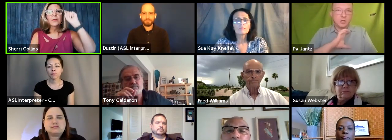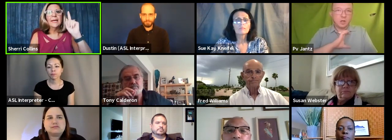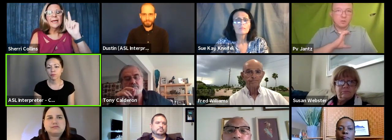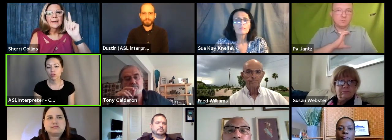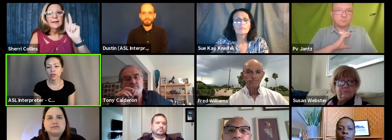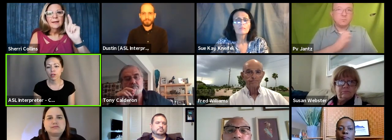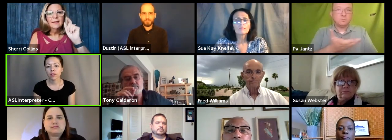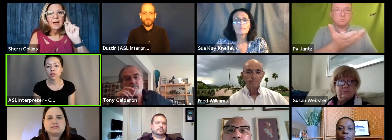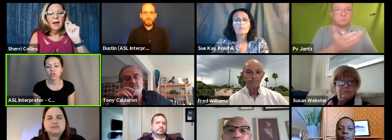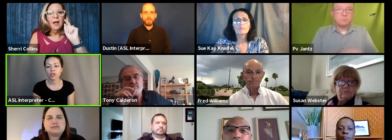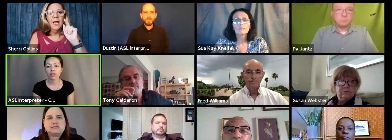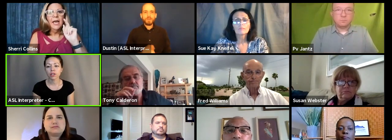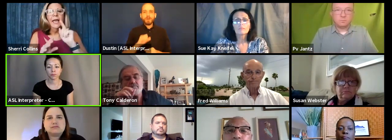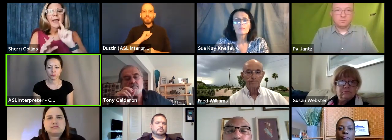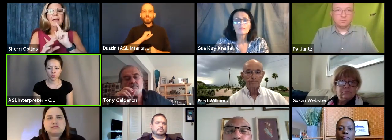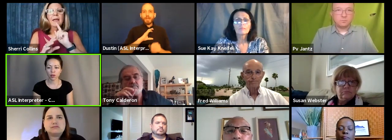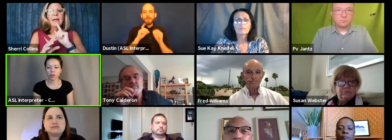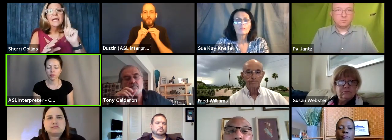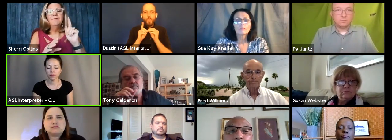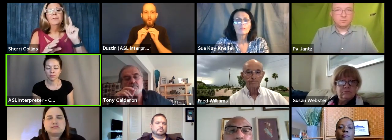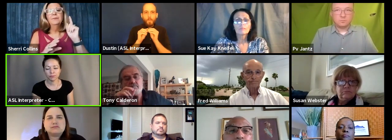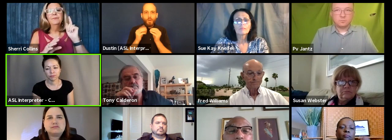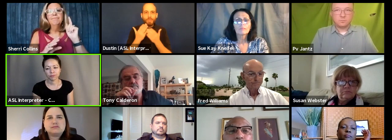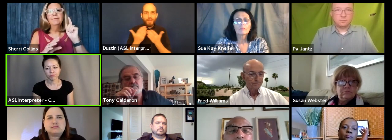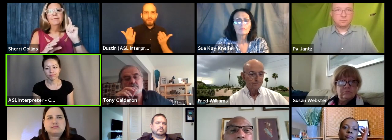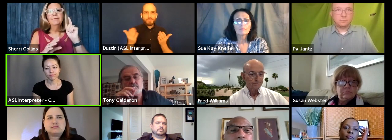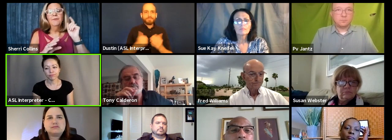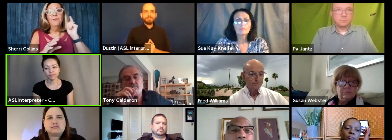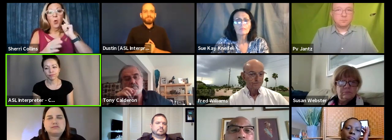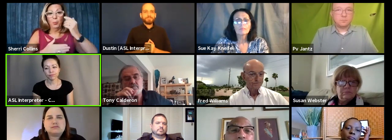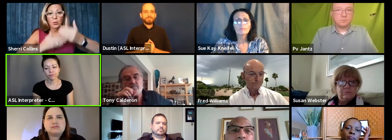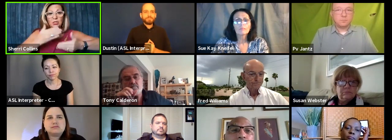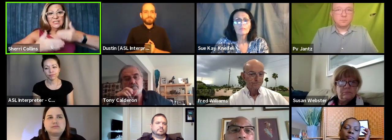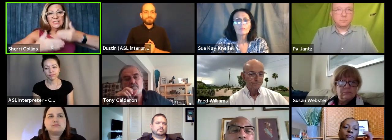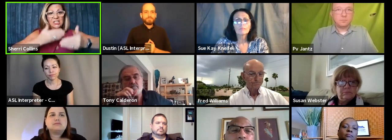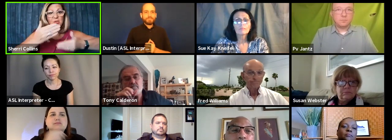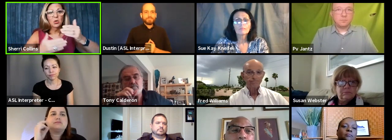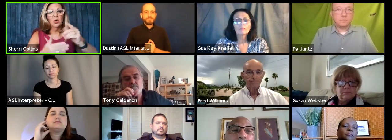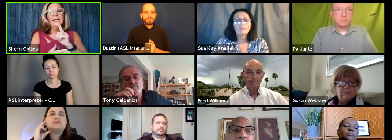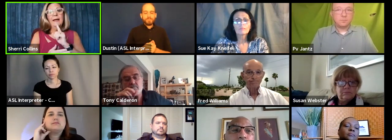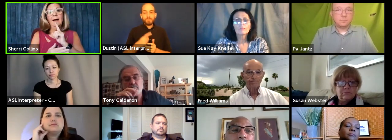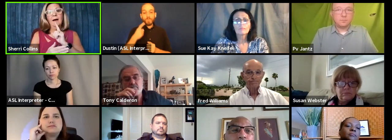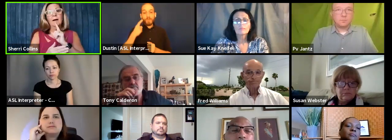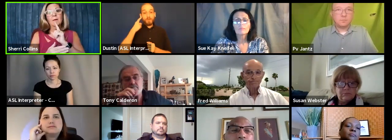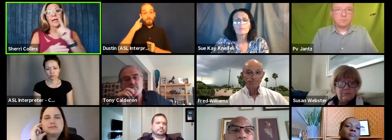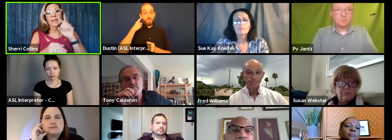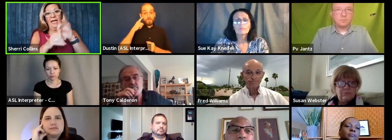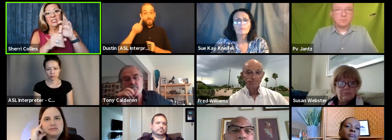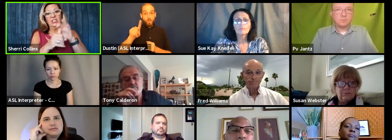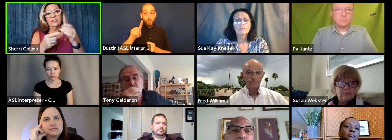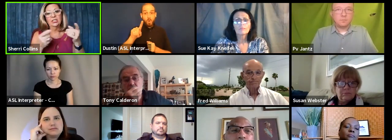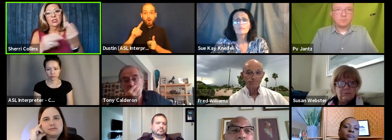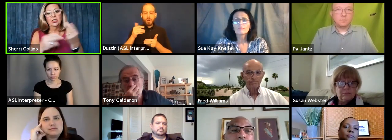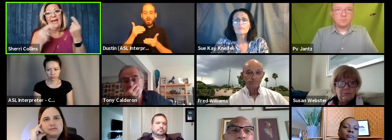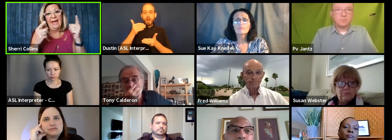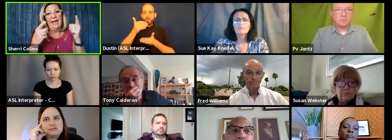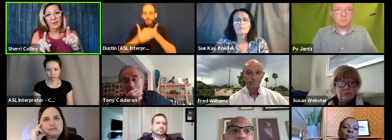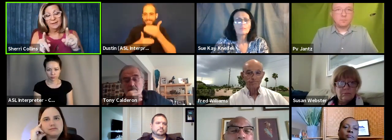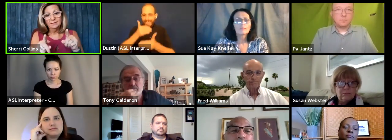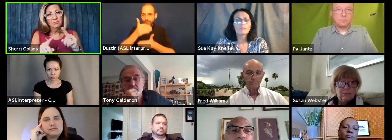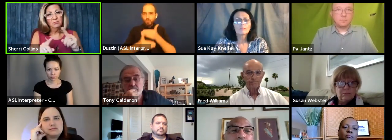One more Okay, thing. great. Thank you, Sherry. Oh, okay, go ahead. For procedural election